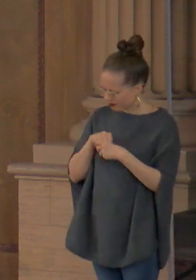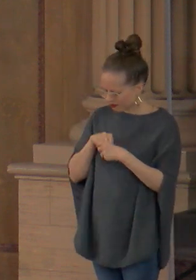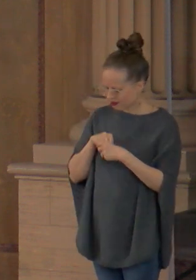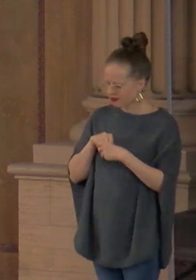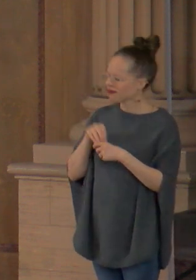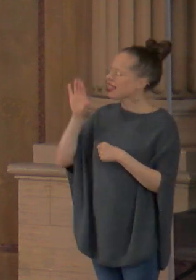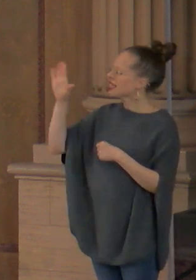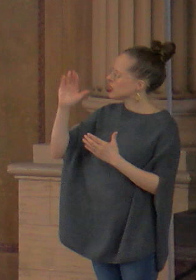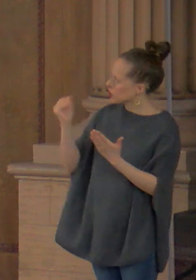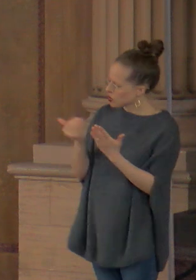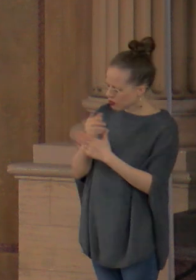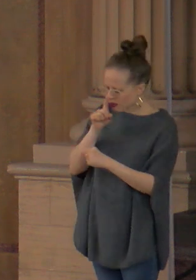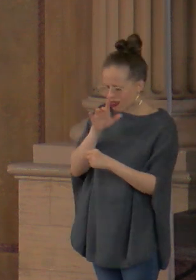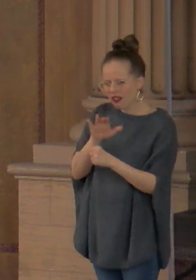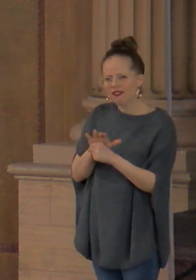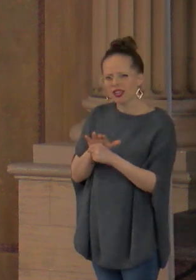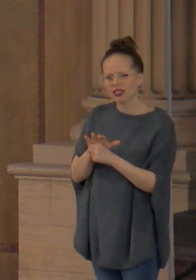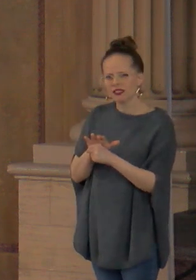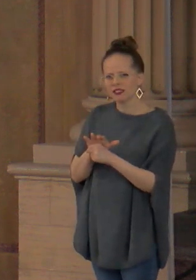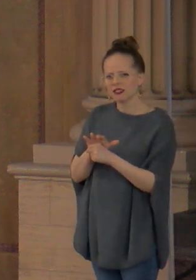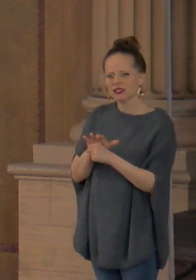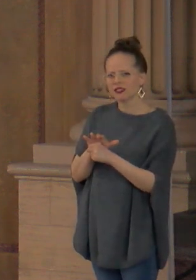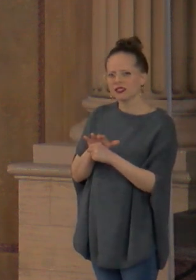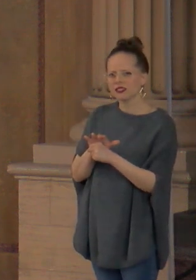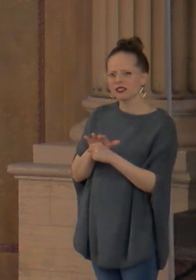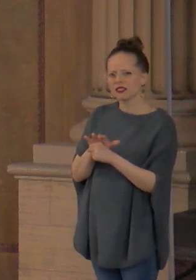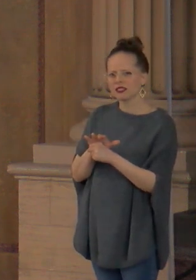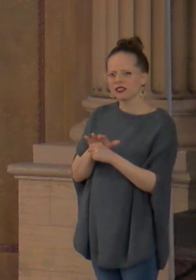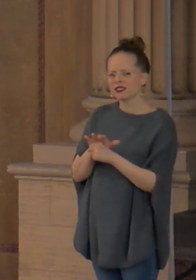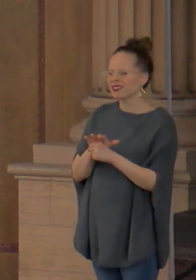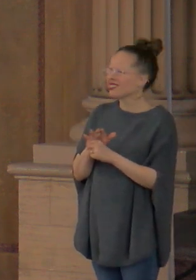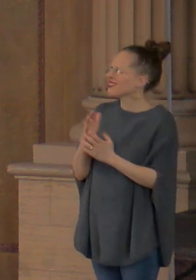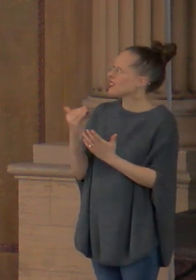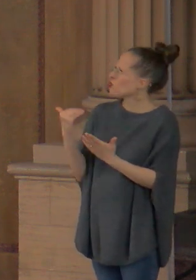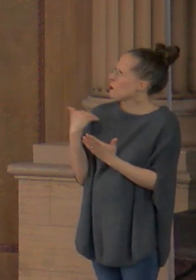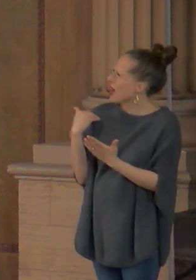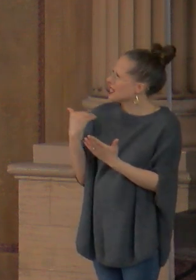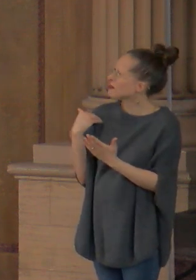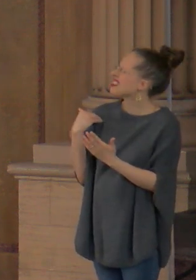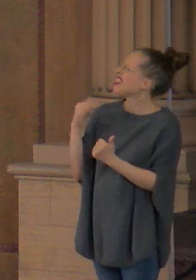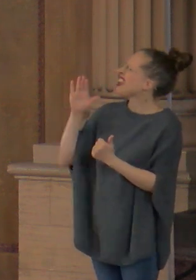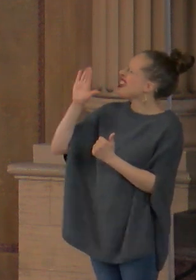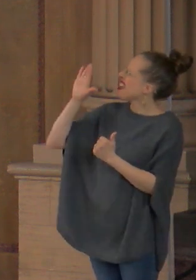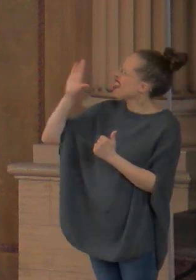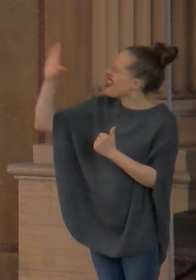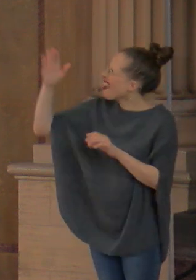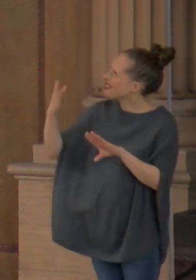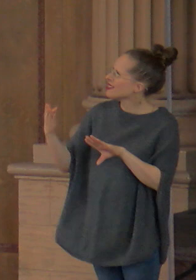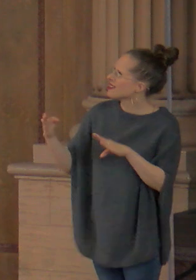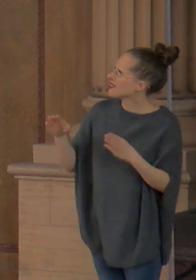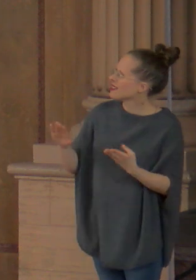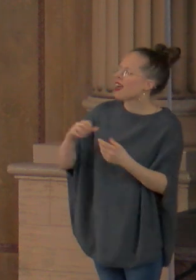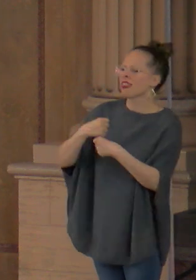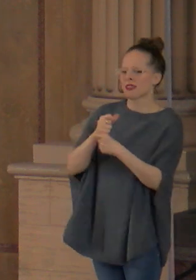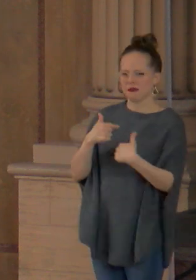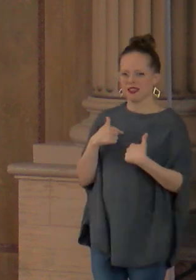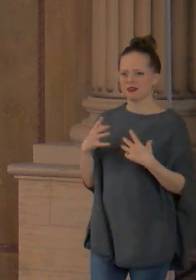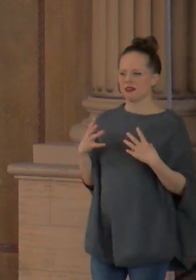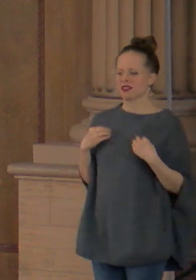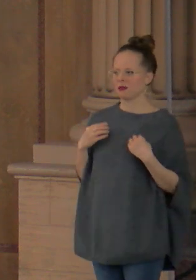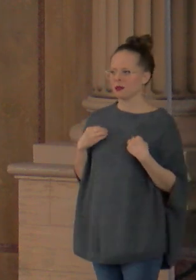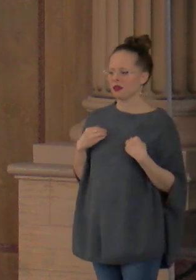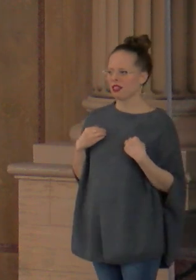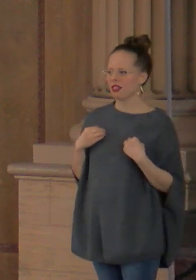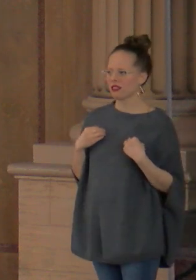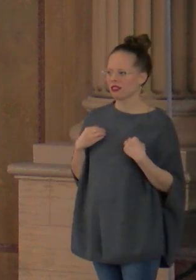reminder that the Lord's death is the only thing that makes us acceptable to God. And so we eat this supper with a lot of joy because of